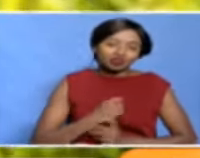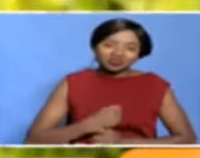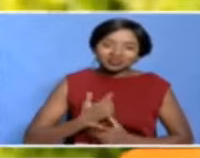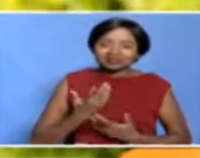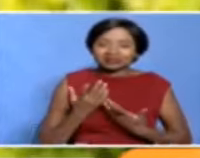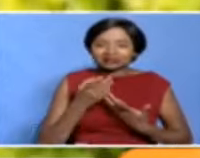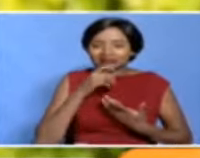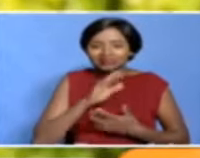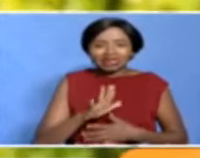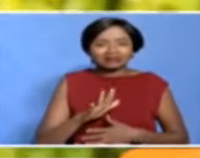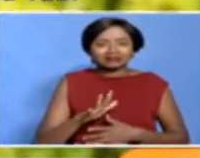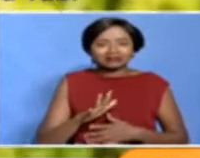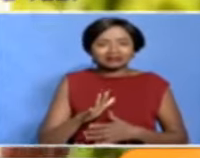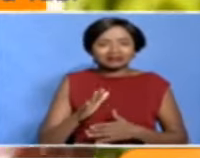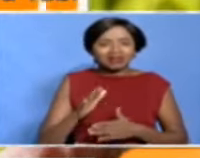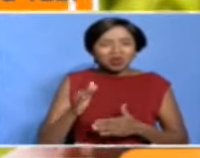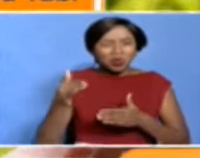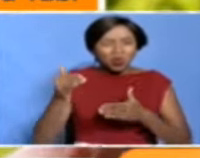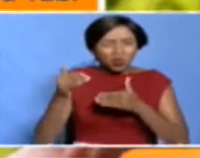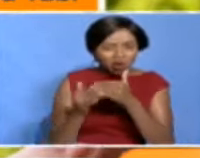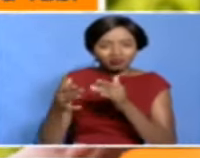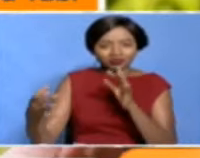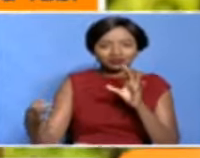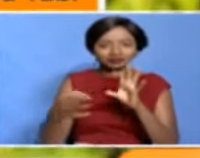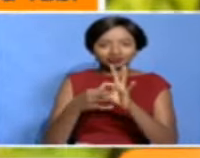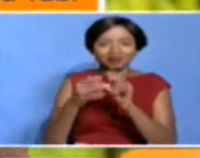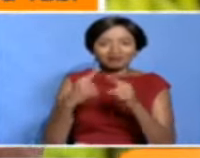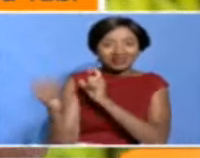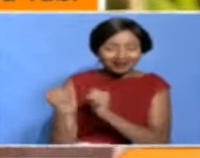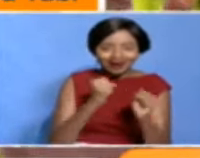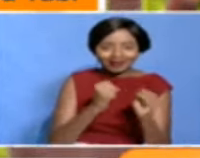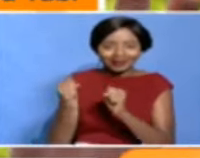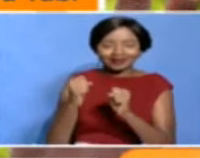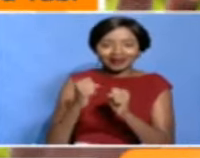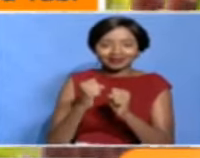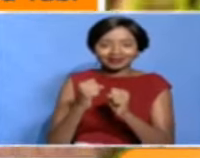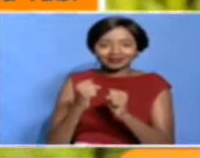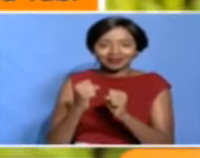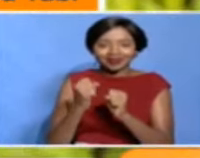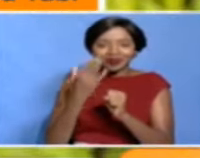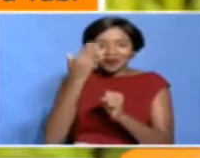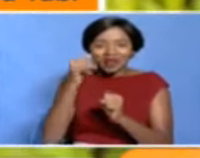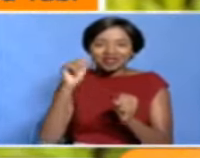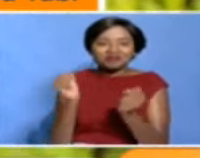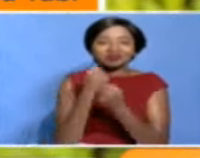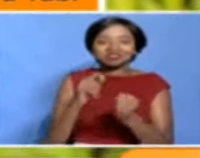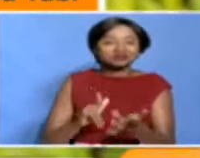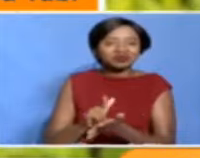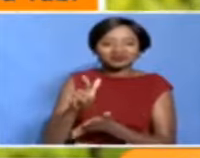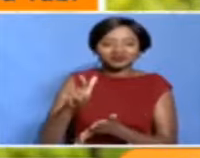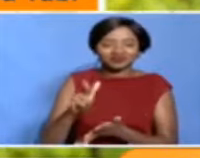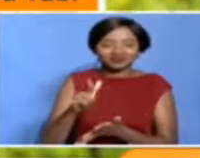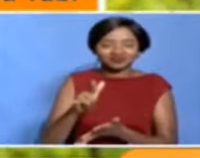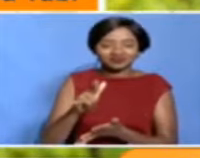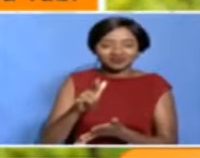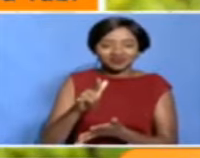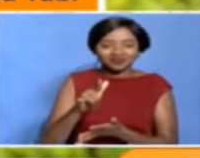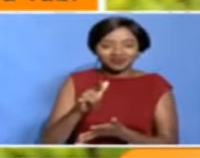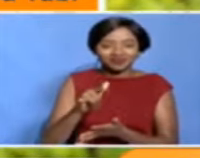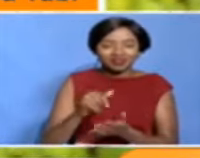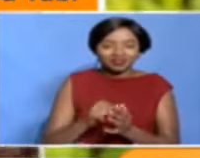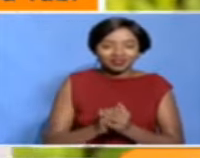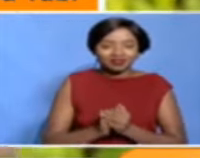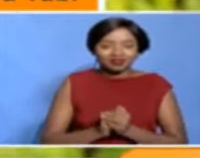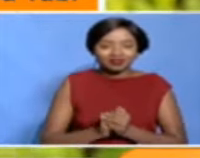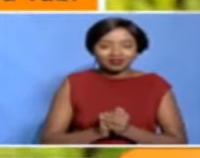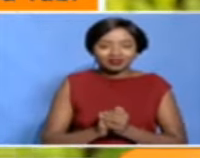son was about to lure, but he couldn't go out of the country, and he has to call me when he was run, it's as if they hypnotized.